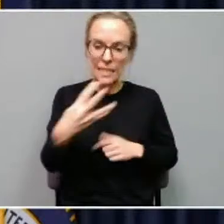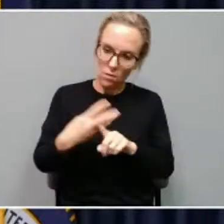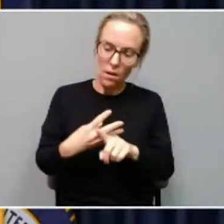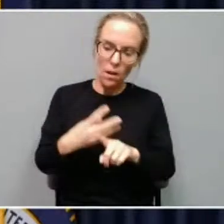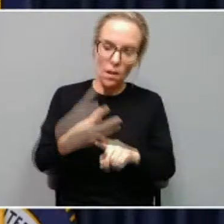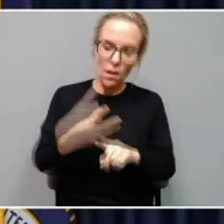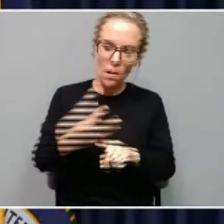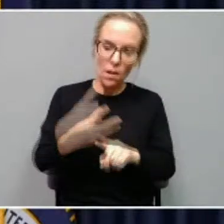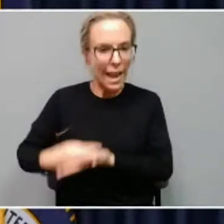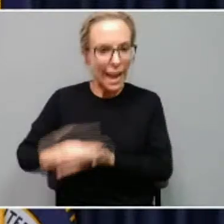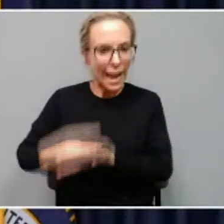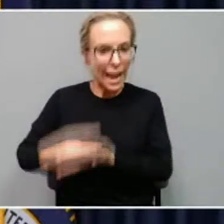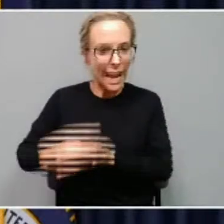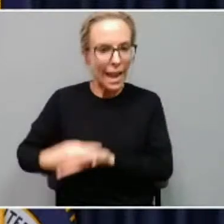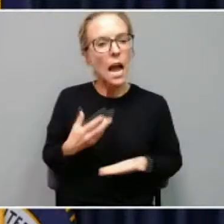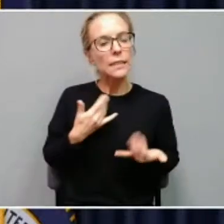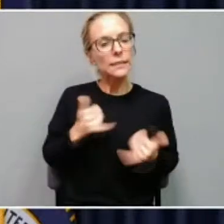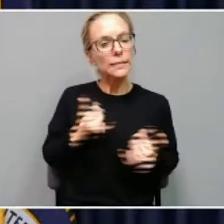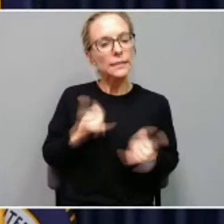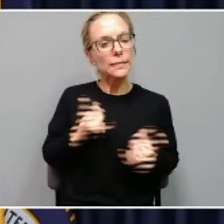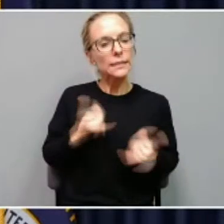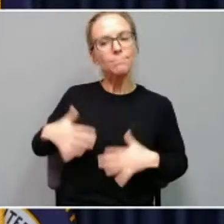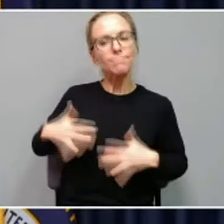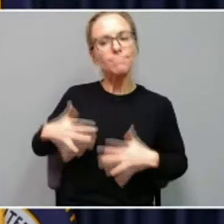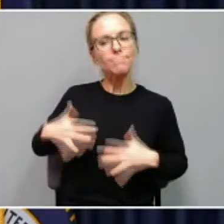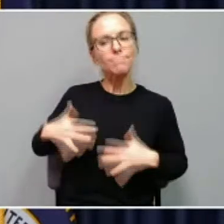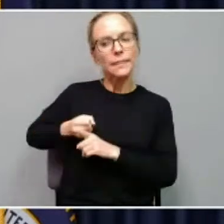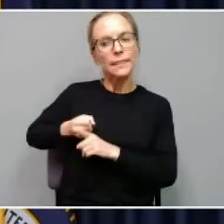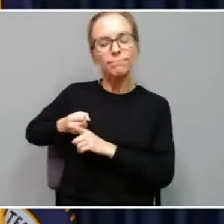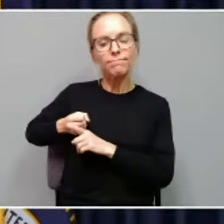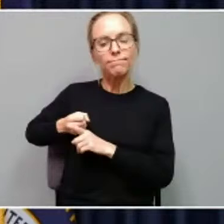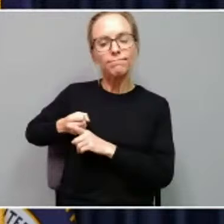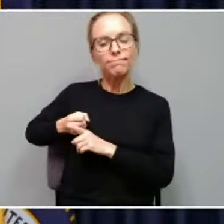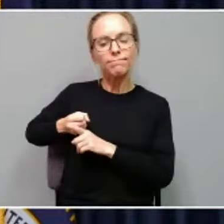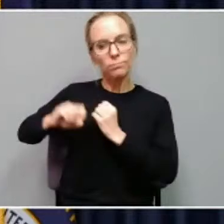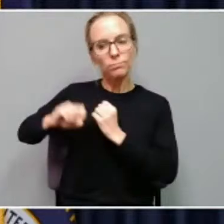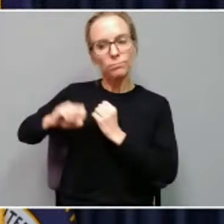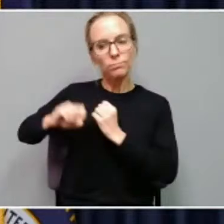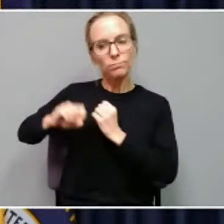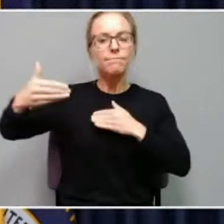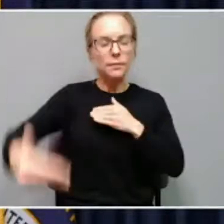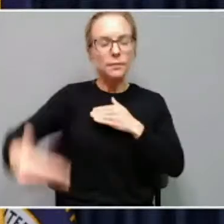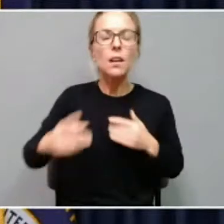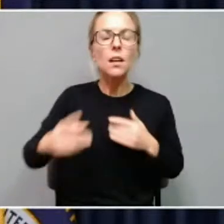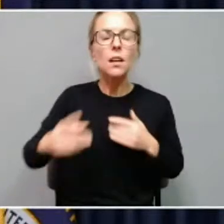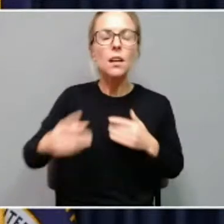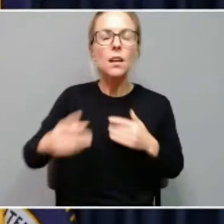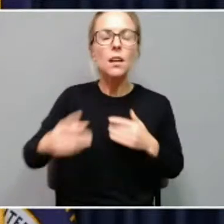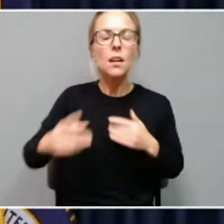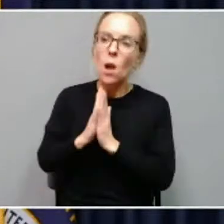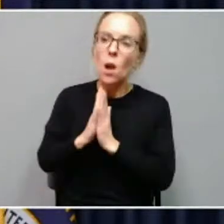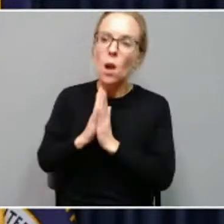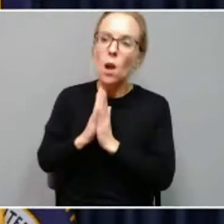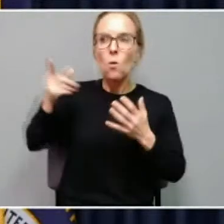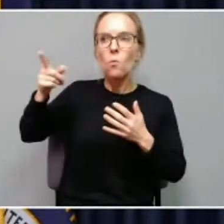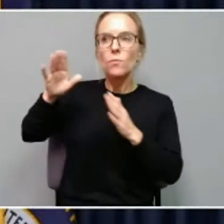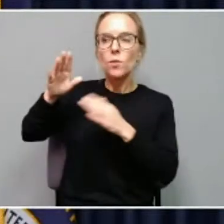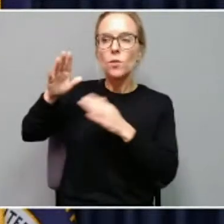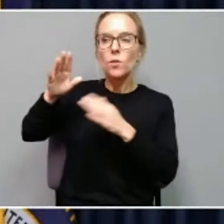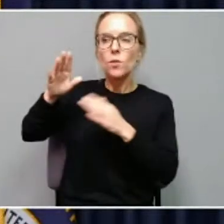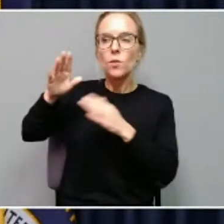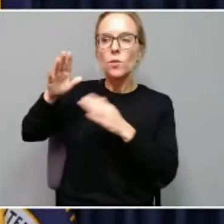have some residual effects. But because of a lot of prayers and a lot of great care from physicians and nurses at Baptist